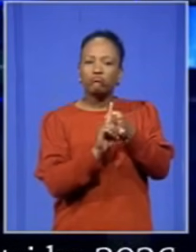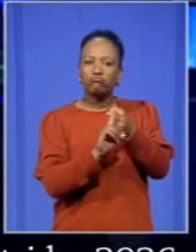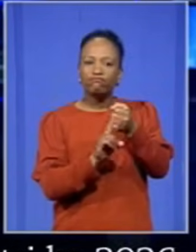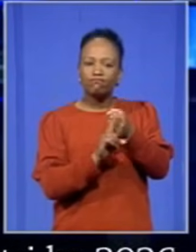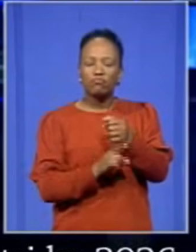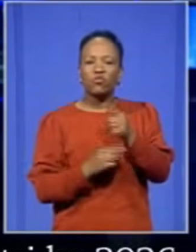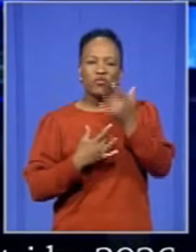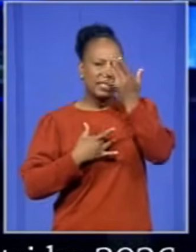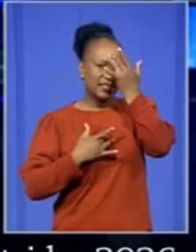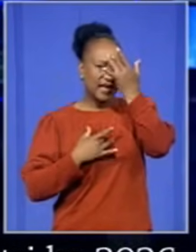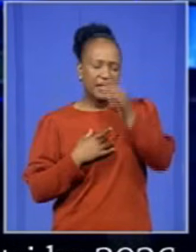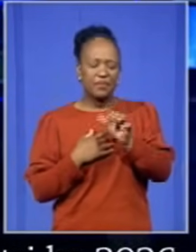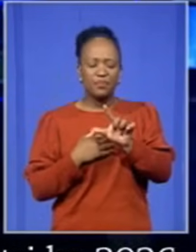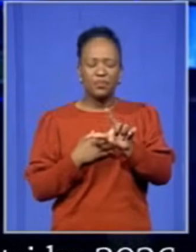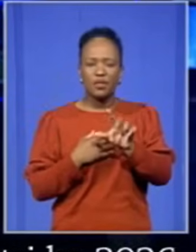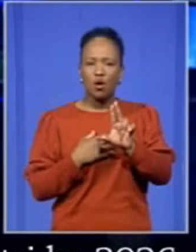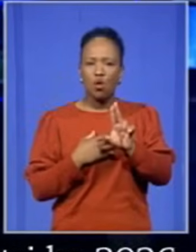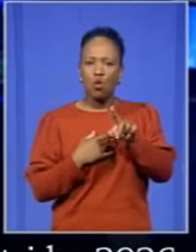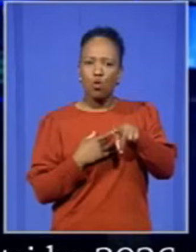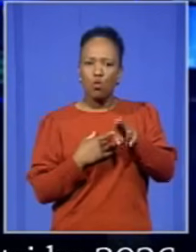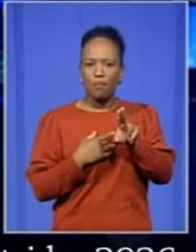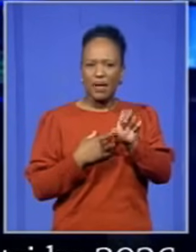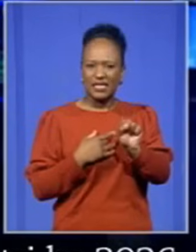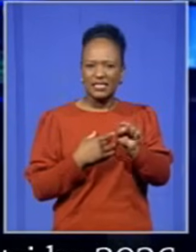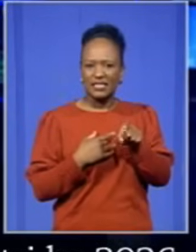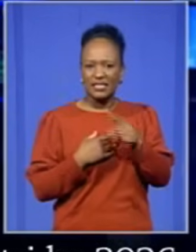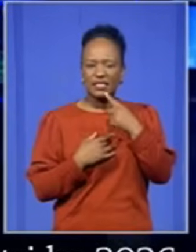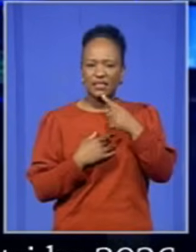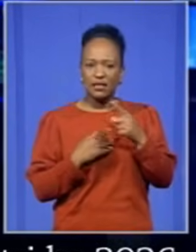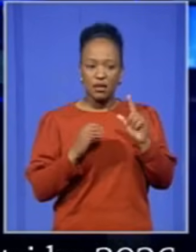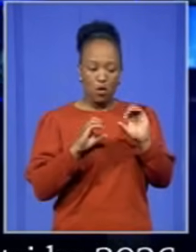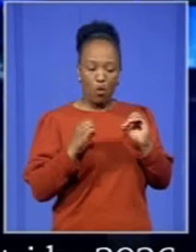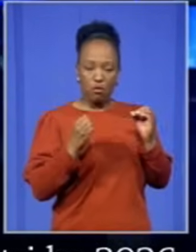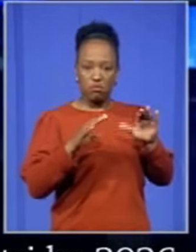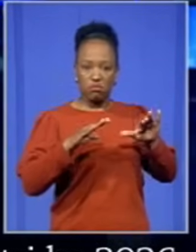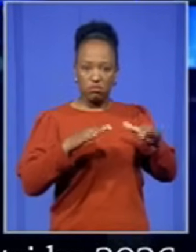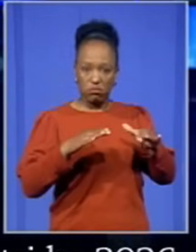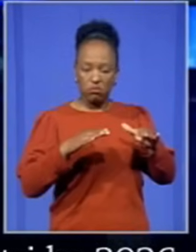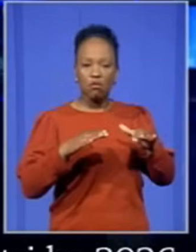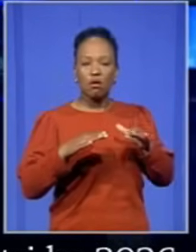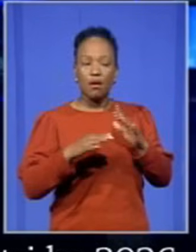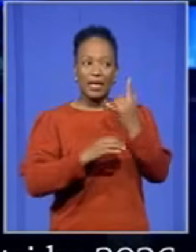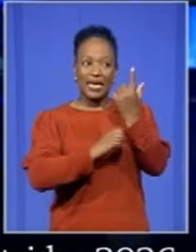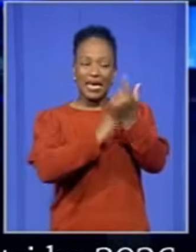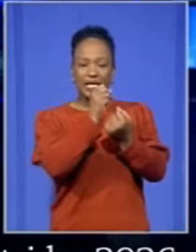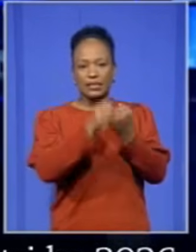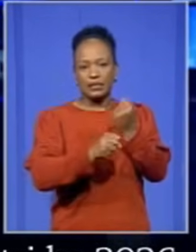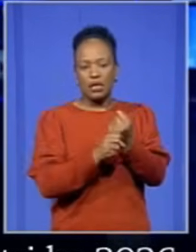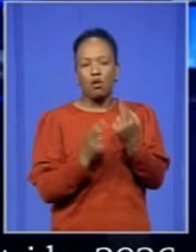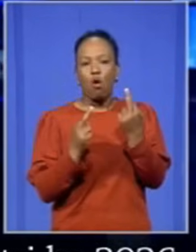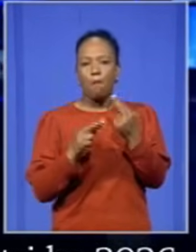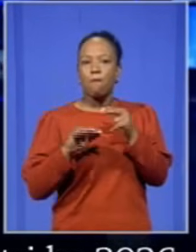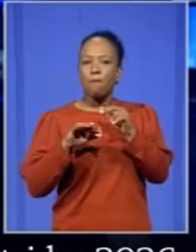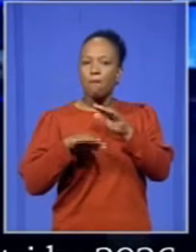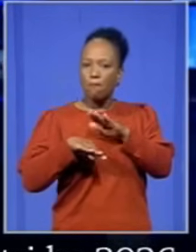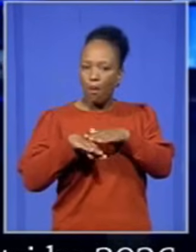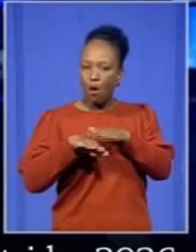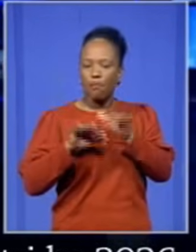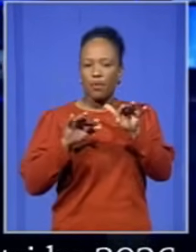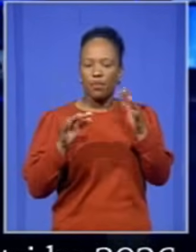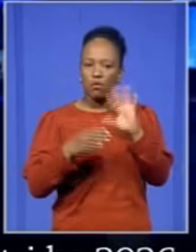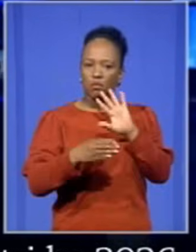Northern Cape se tletse tsholofelo ya gore kgaisano e tla ngoka batho ba le bantsi mo ngwageng o tlang. Kgaisano e tobile go ruta batho